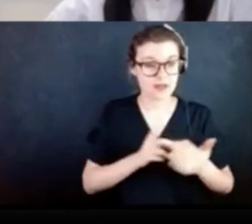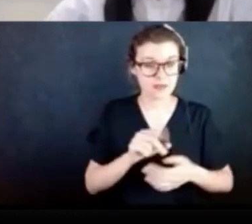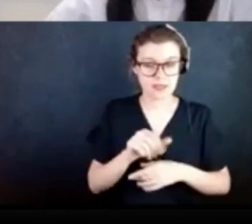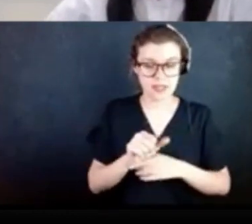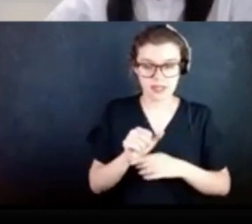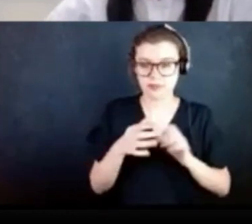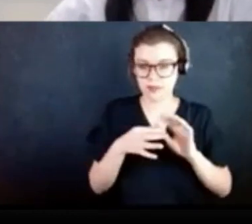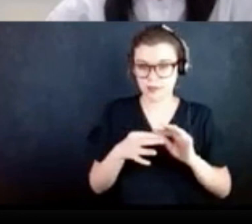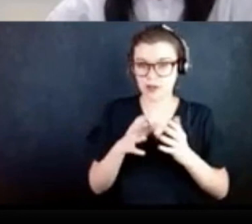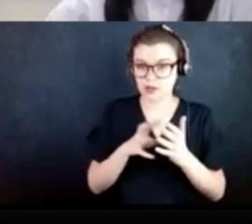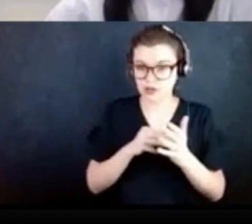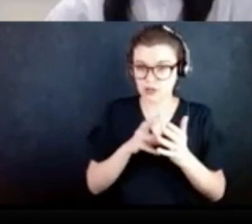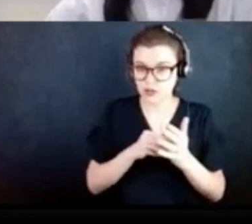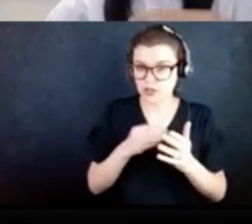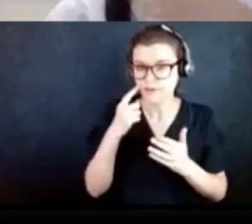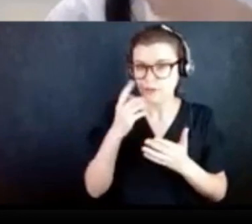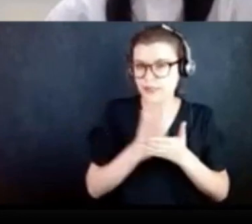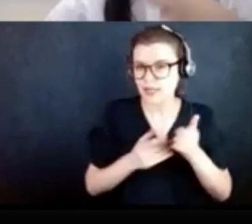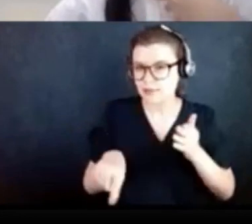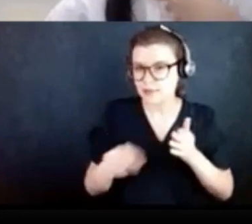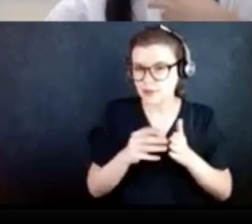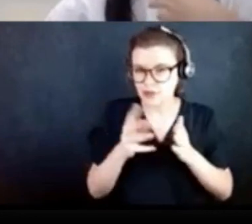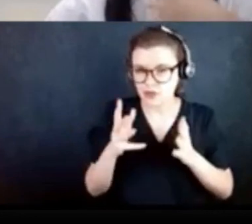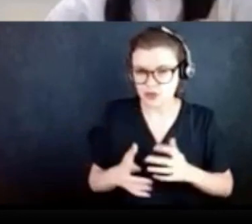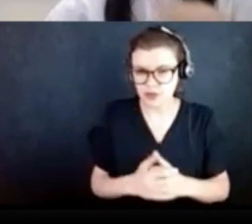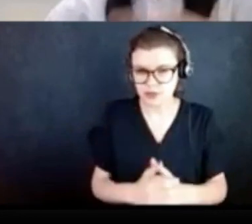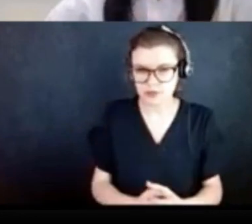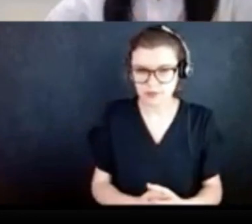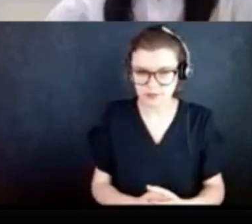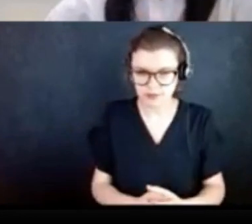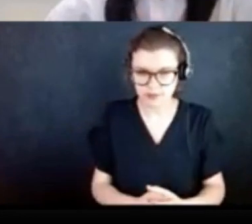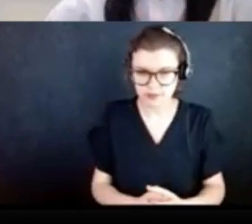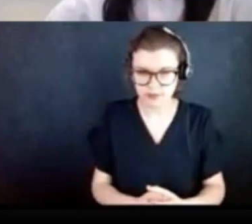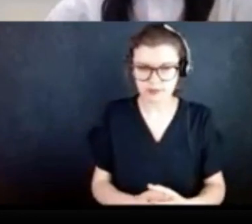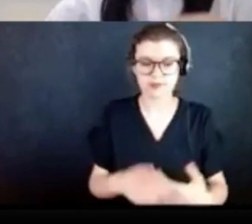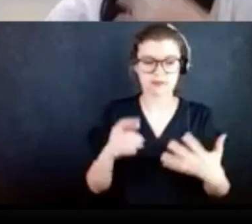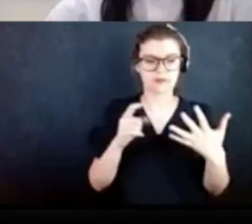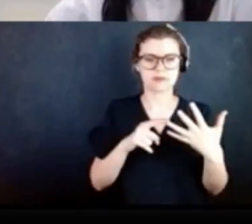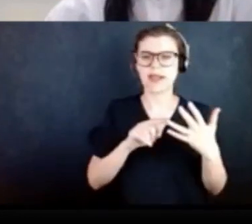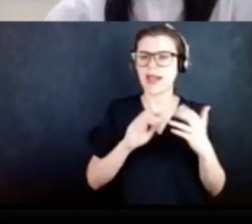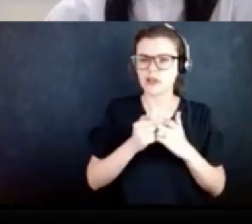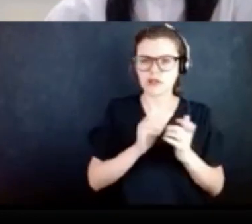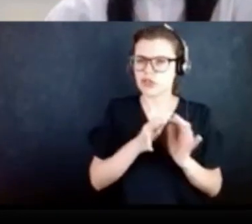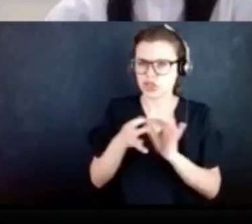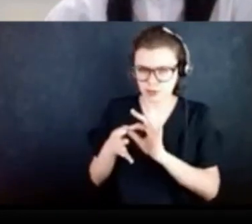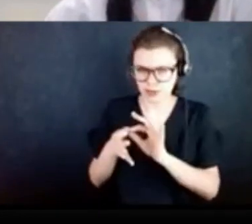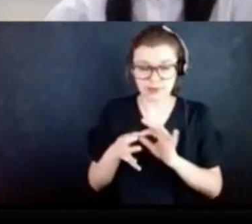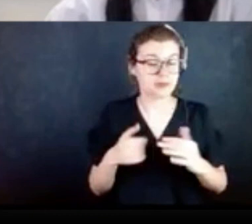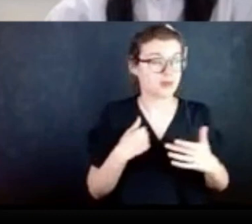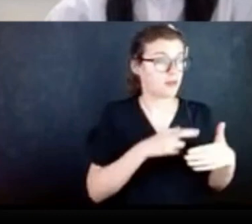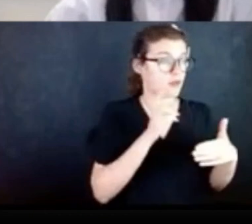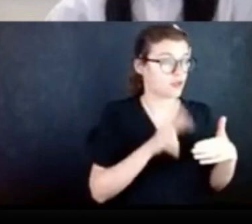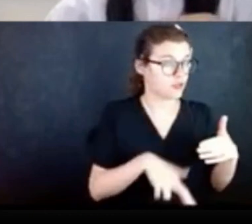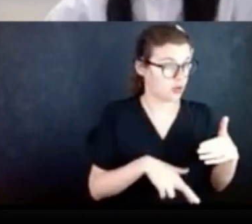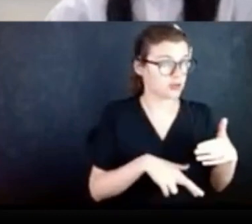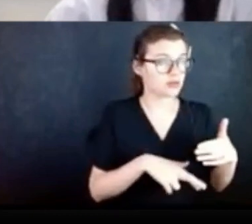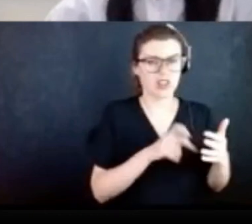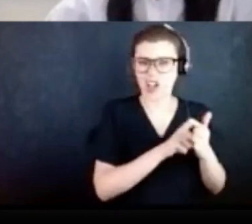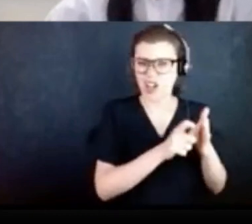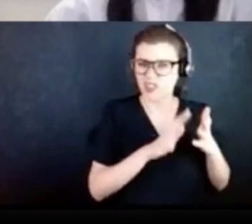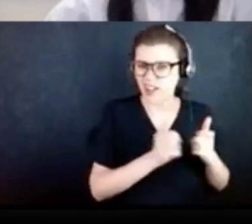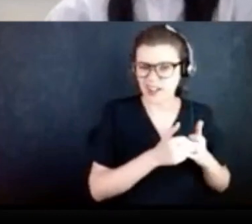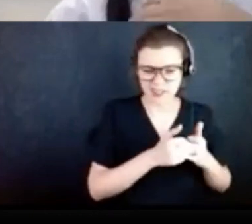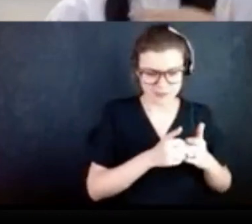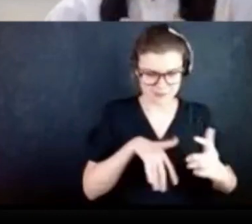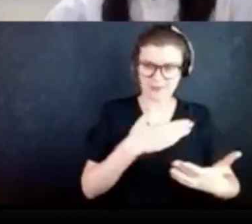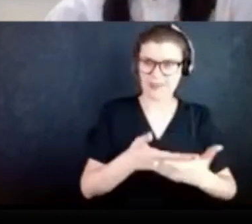learning for marginalized students. And then the interpretability of how algorithm reached its conclusion also is a